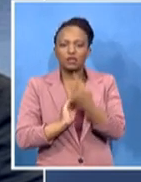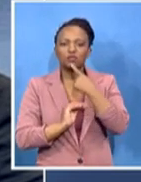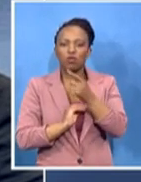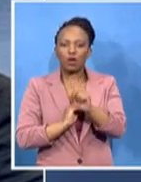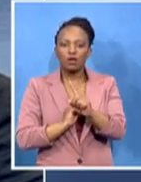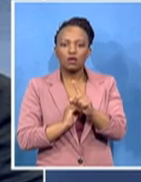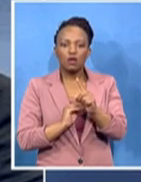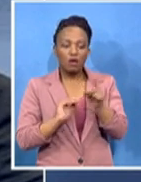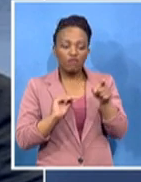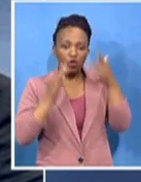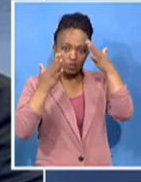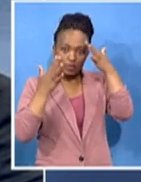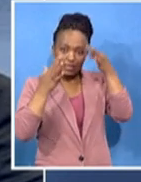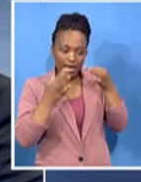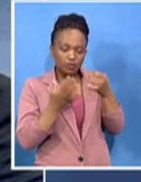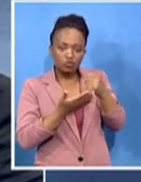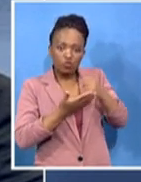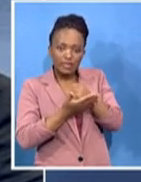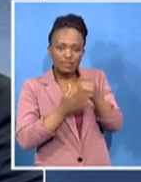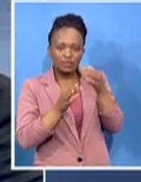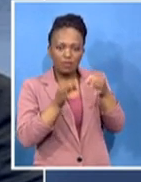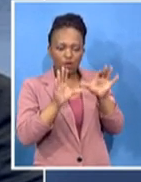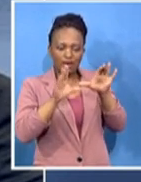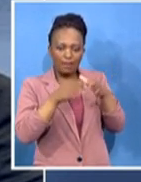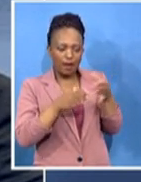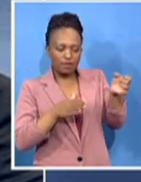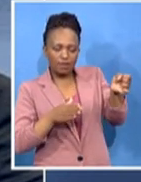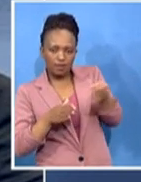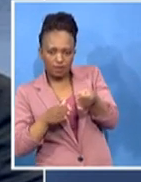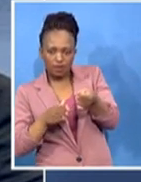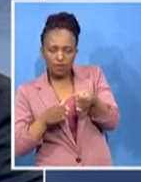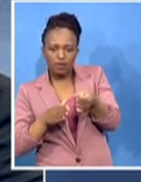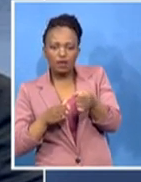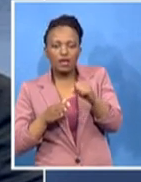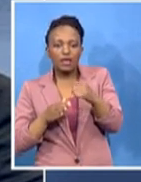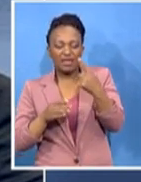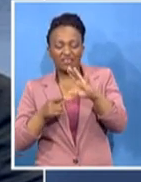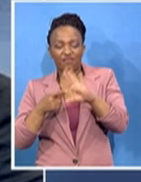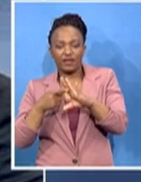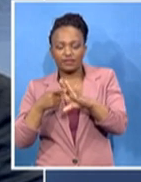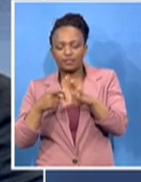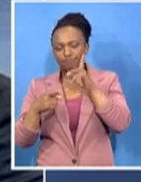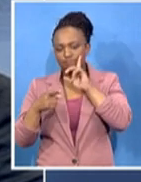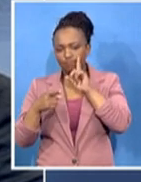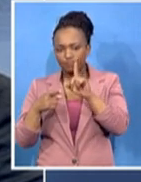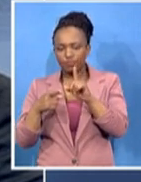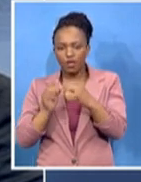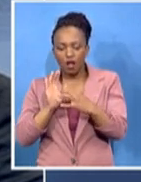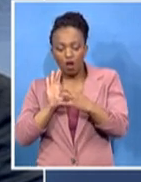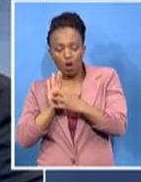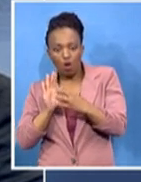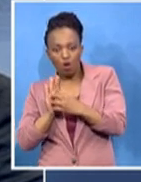Chief Electoral Officer must inquire as to whether the logo or the identifier of that